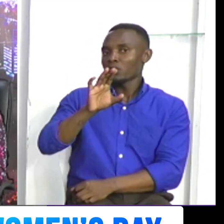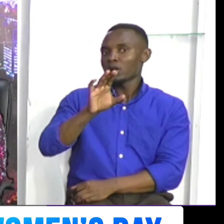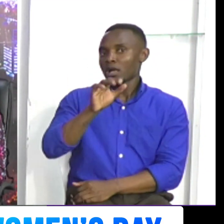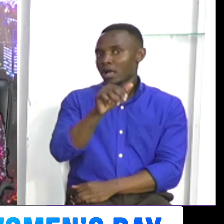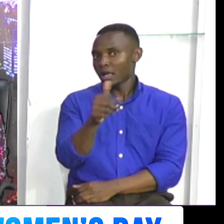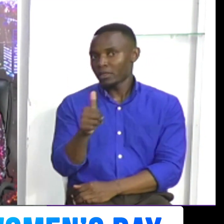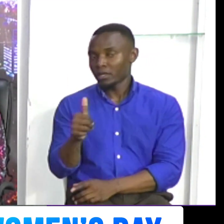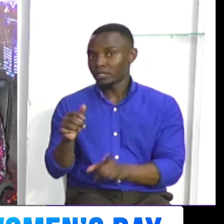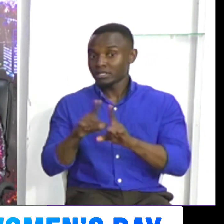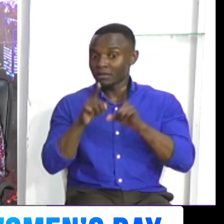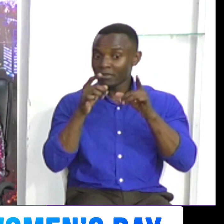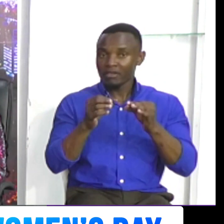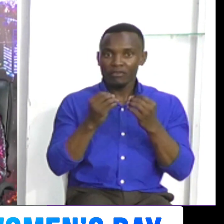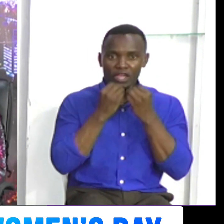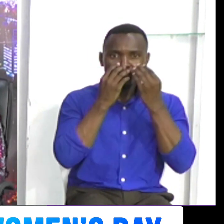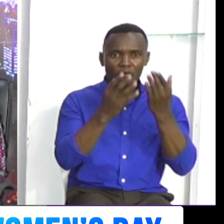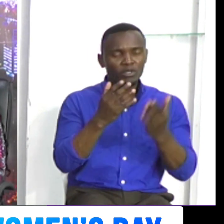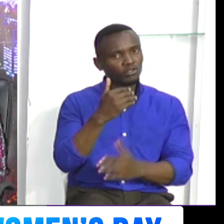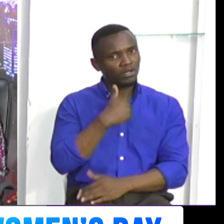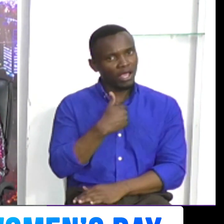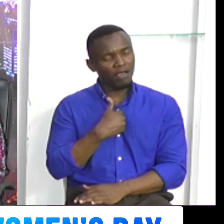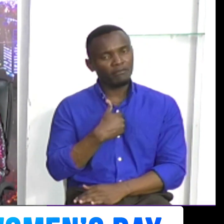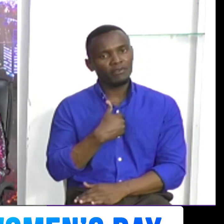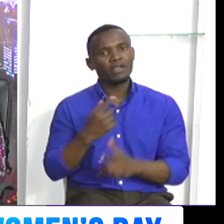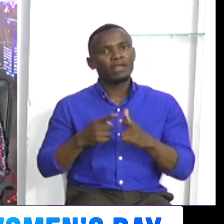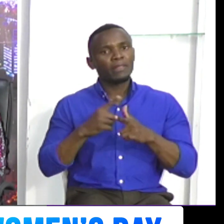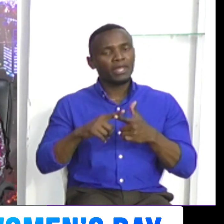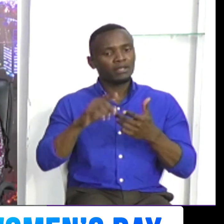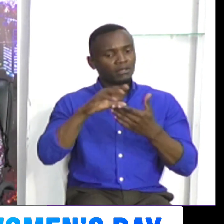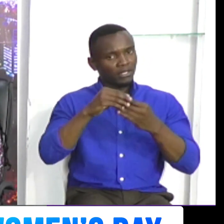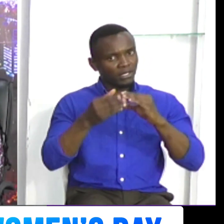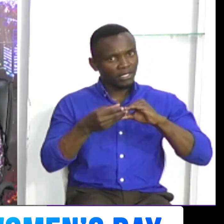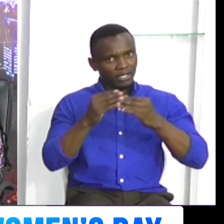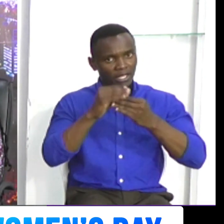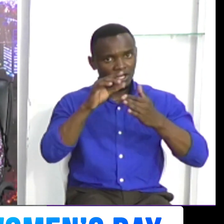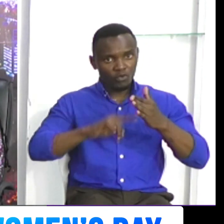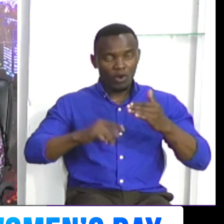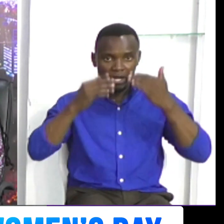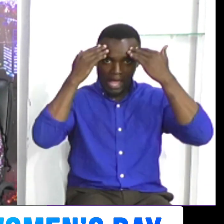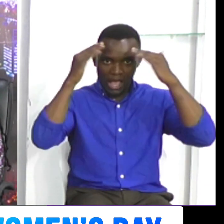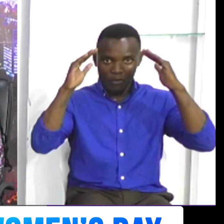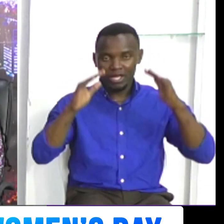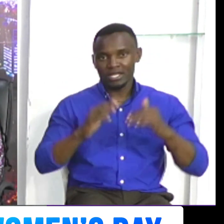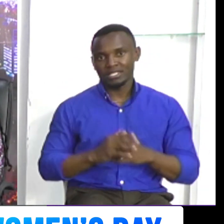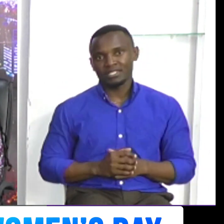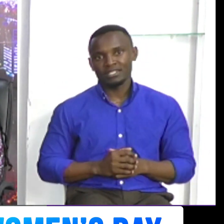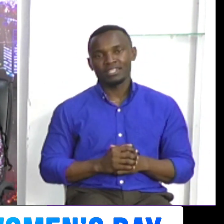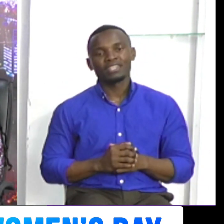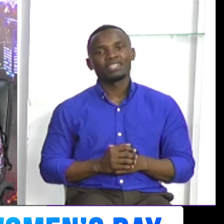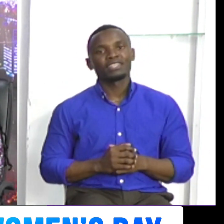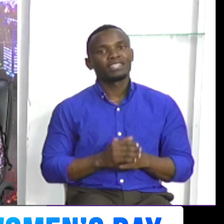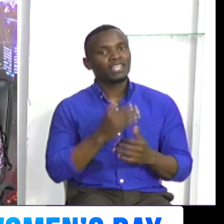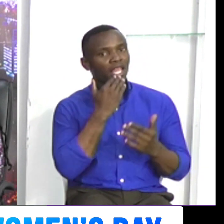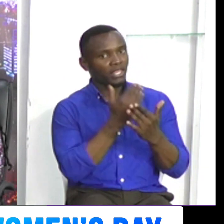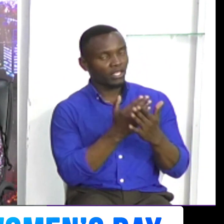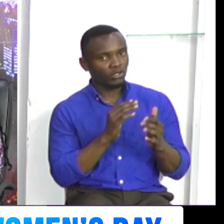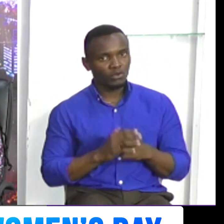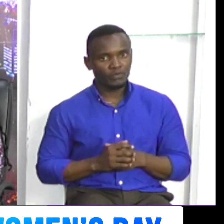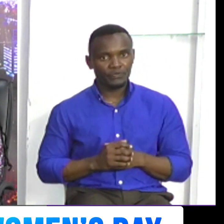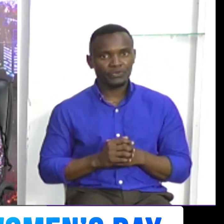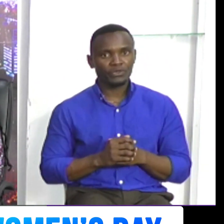that awareness. Yeah. Thank you for giving us that platform to create that awareness. Thank you. Karibu. Welcome.